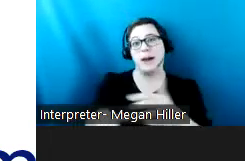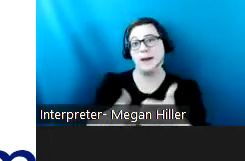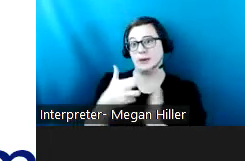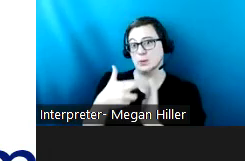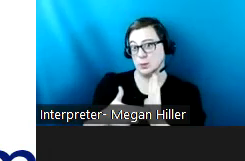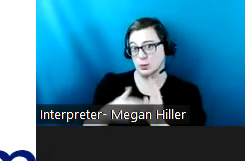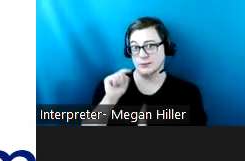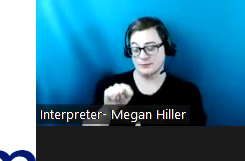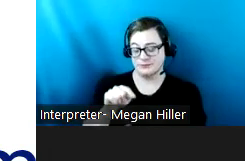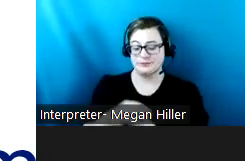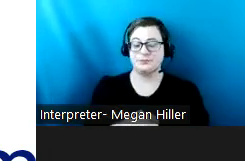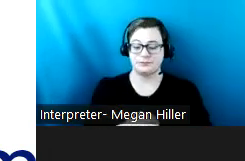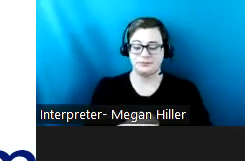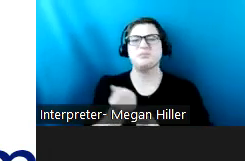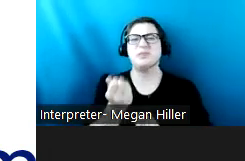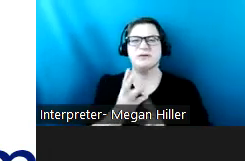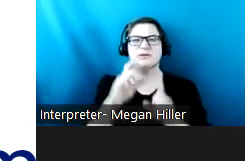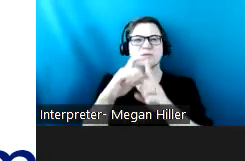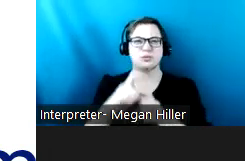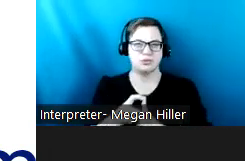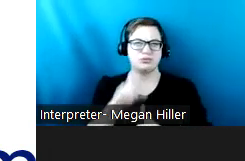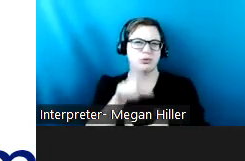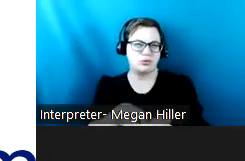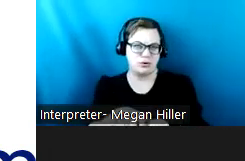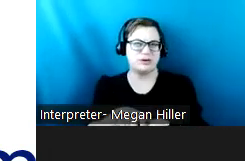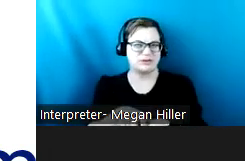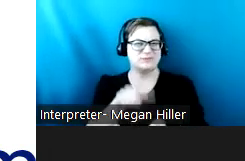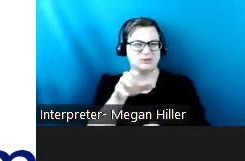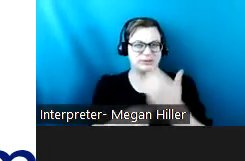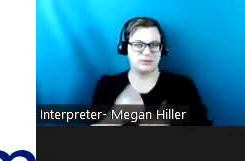a few terms that you will see looking at this chapter 1 that